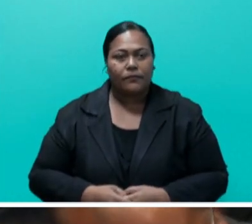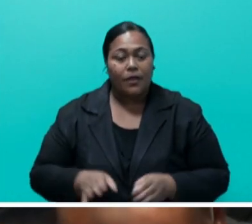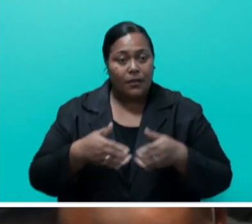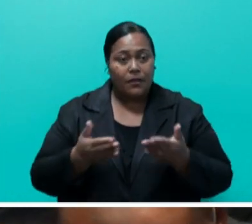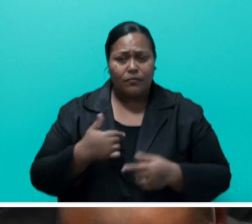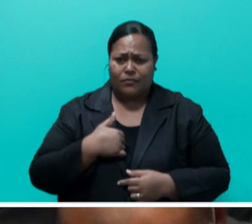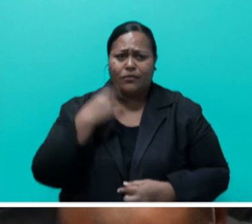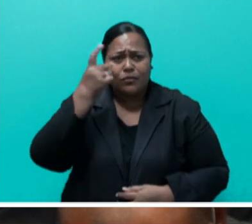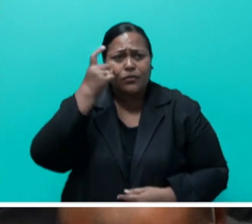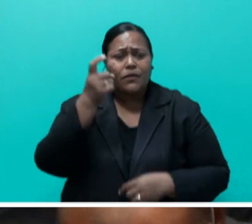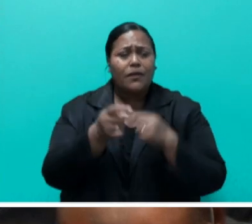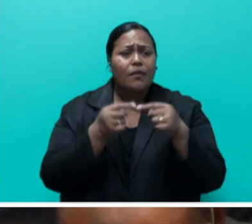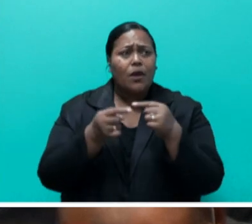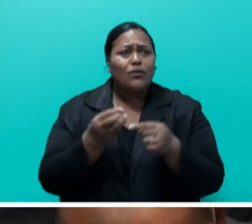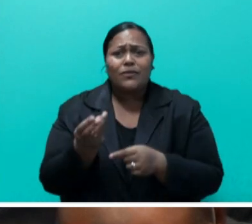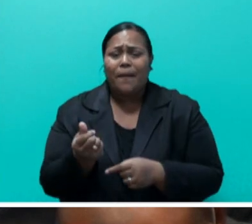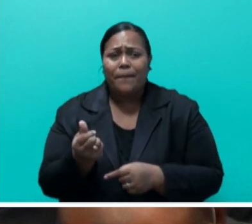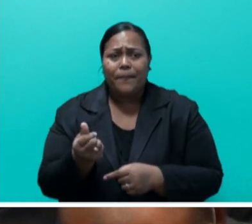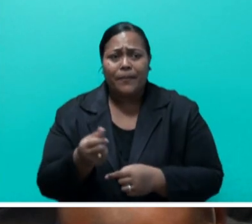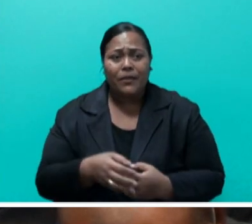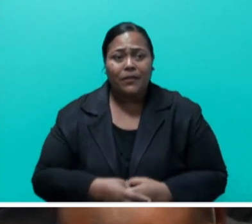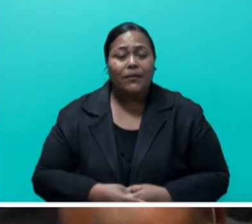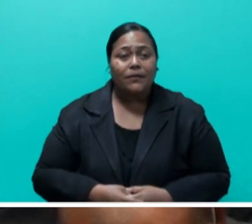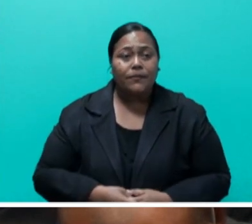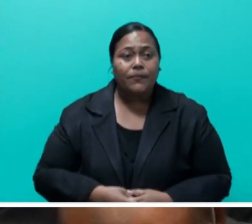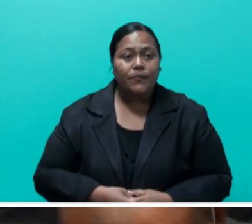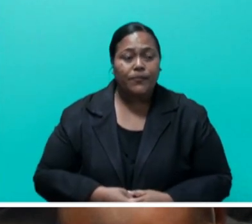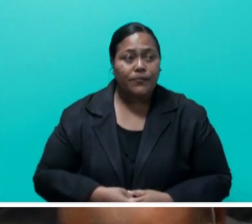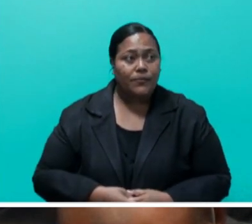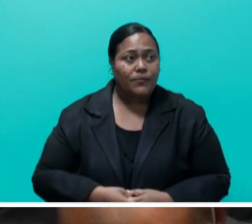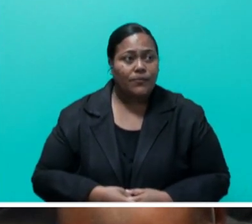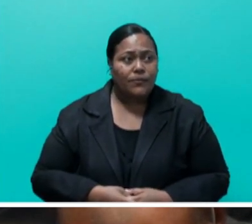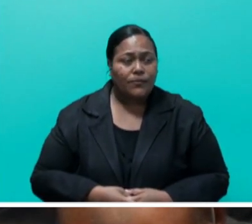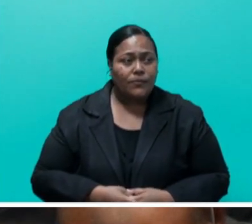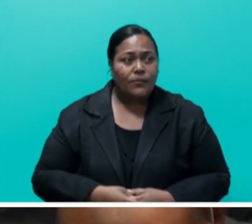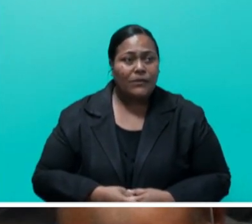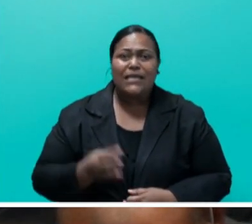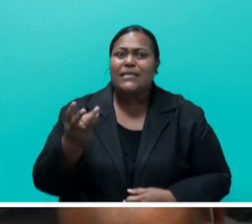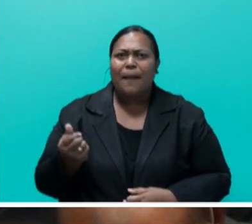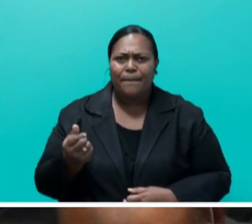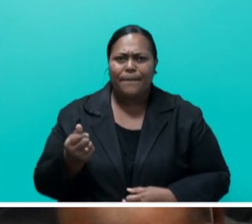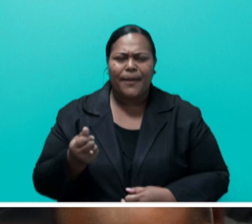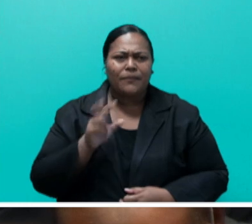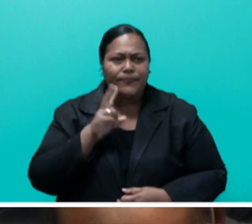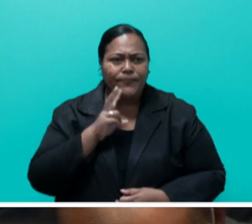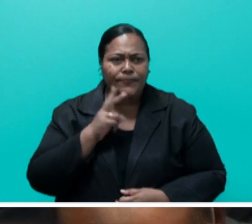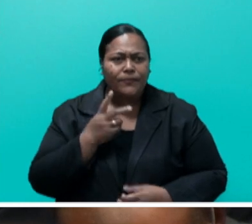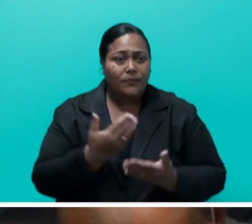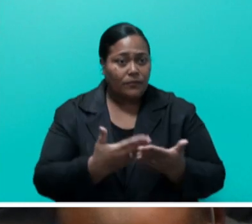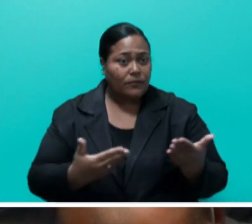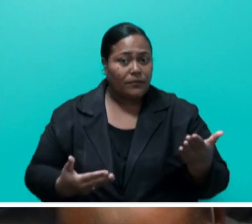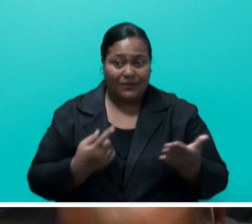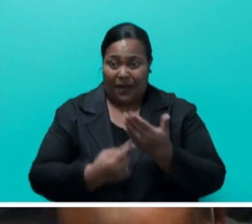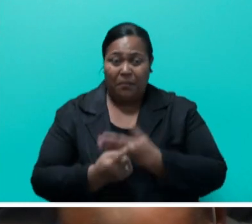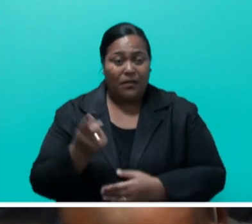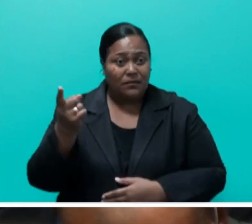am very concerned about some of the facts that, well, not facts, but some of the inaccuracies in the statements that Barbara